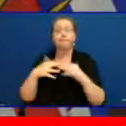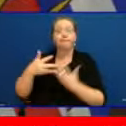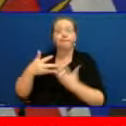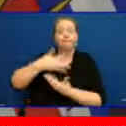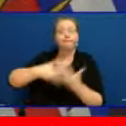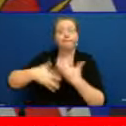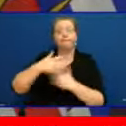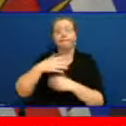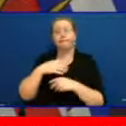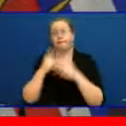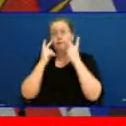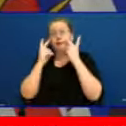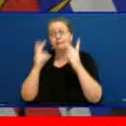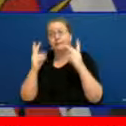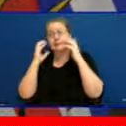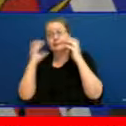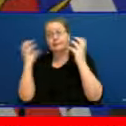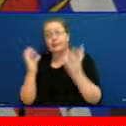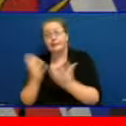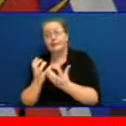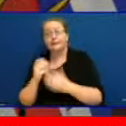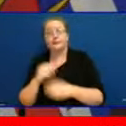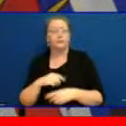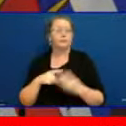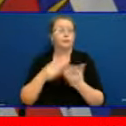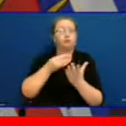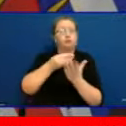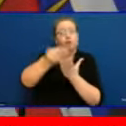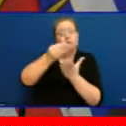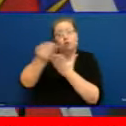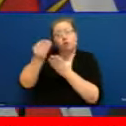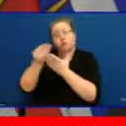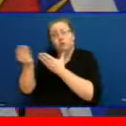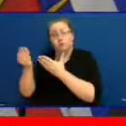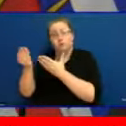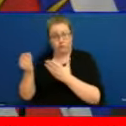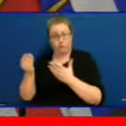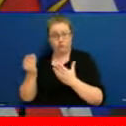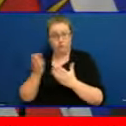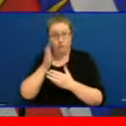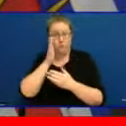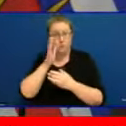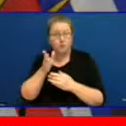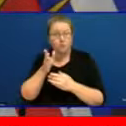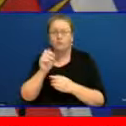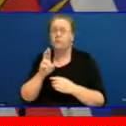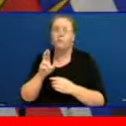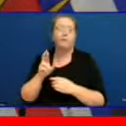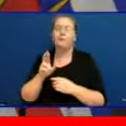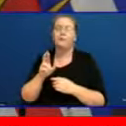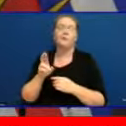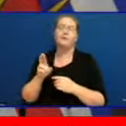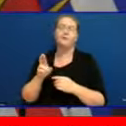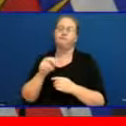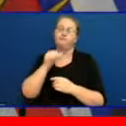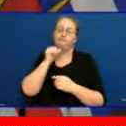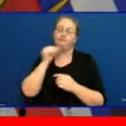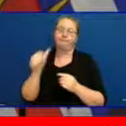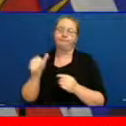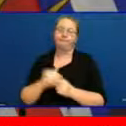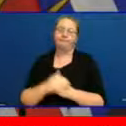a family at Christmas time, they'll be able to visit with Santa Claus, they'll be able to shop? Like, is there any hope of this at this